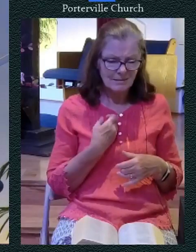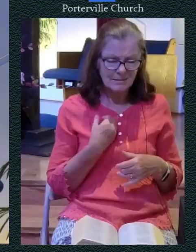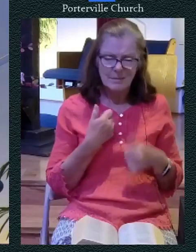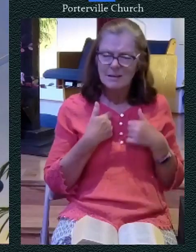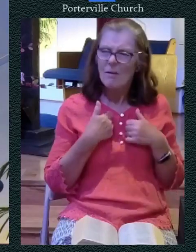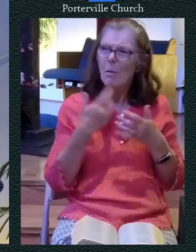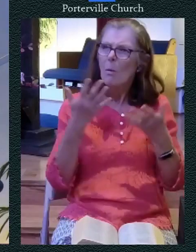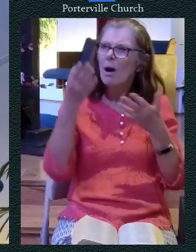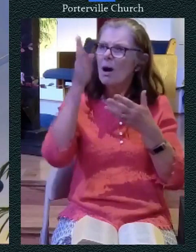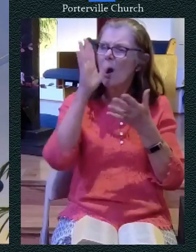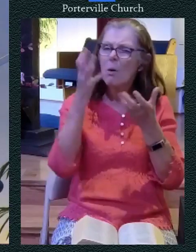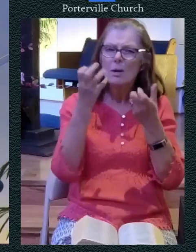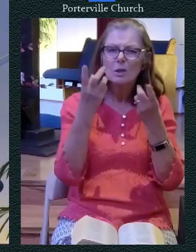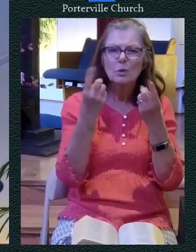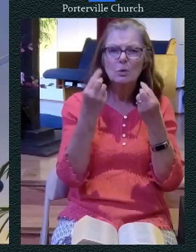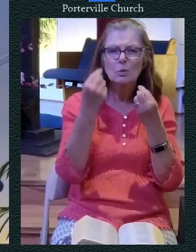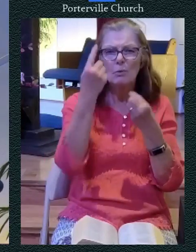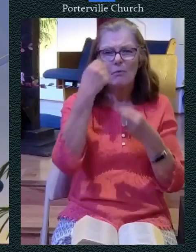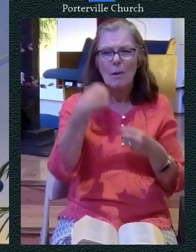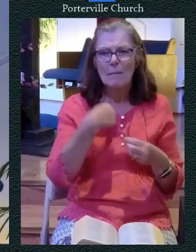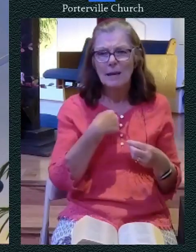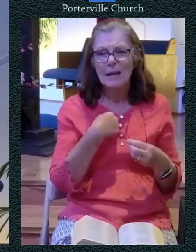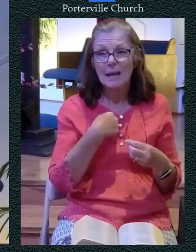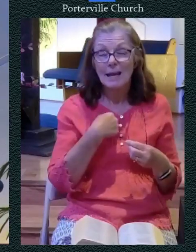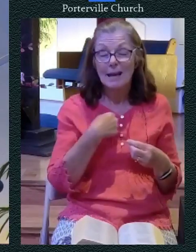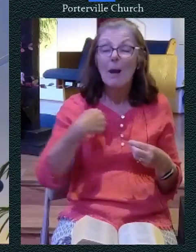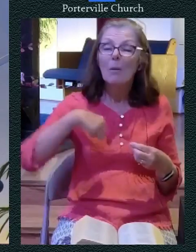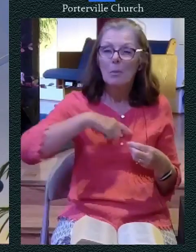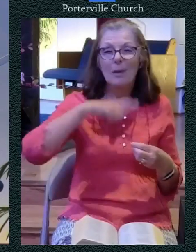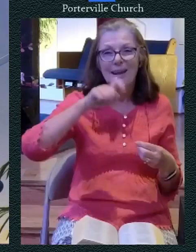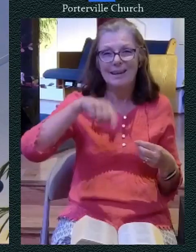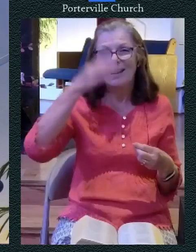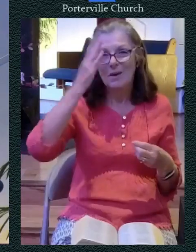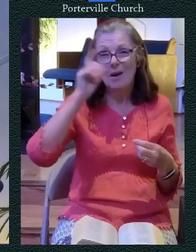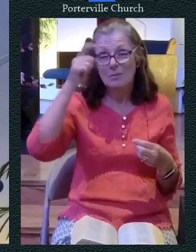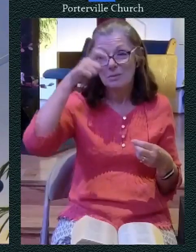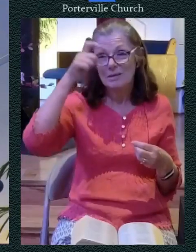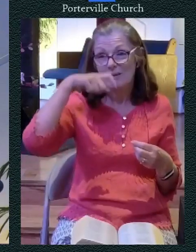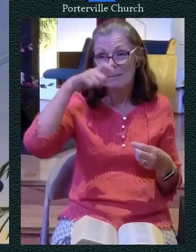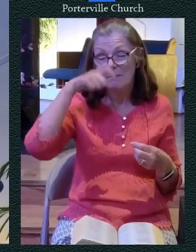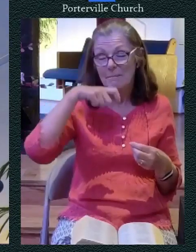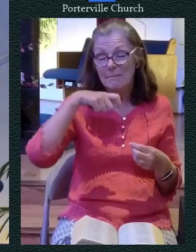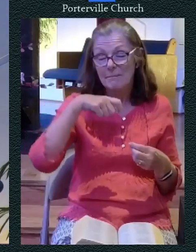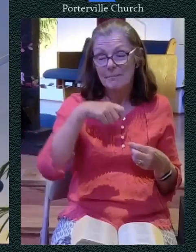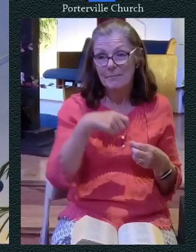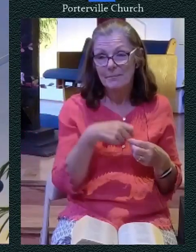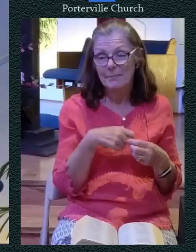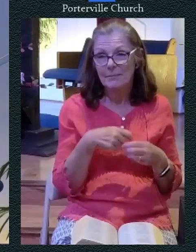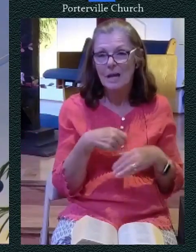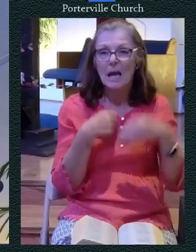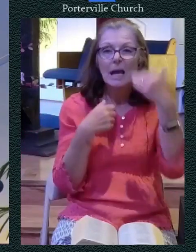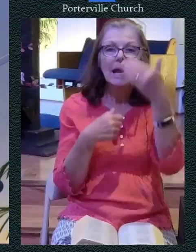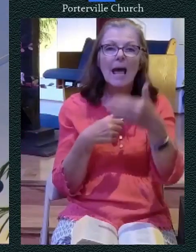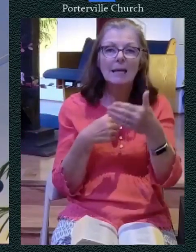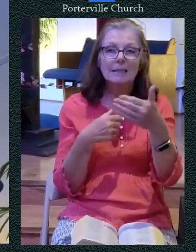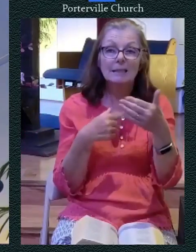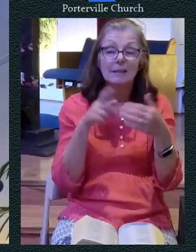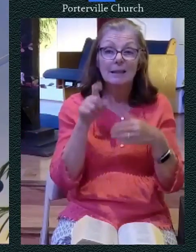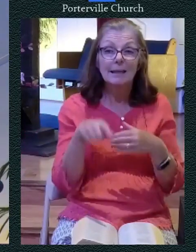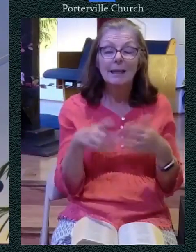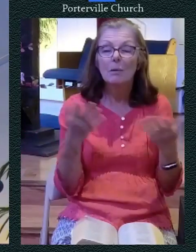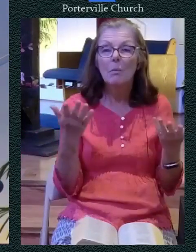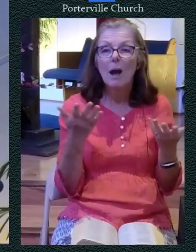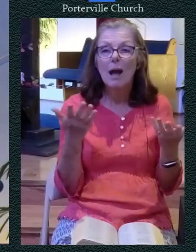place. We need the wisdom of God. The next thing which we desperately need when we're in an experience